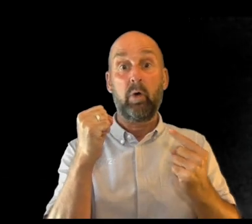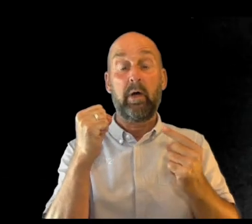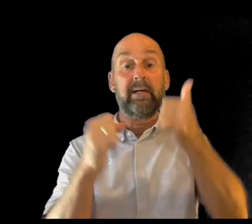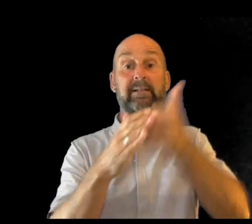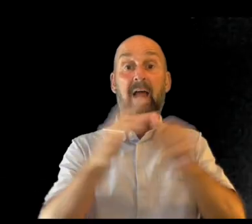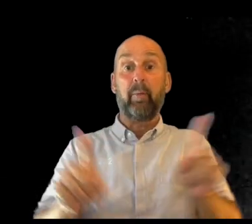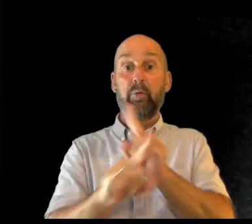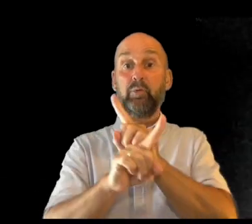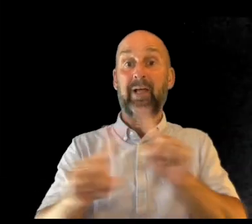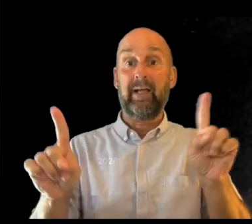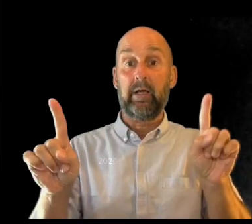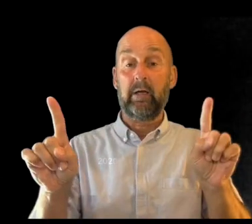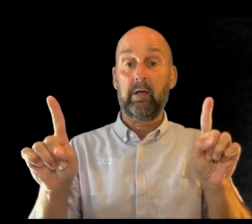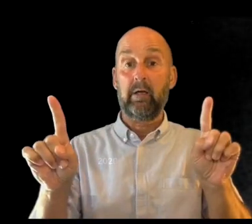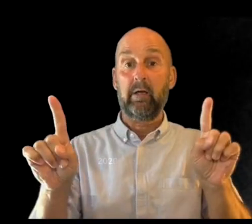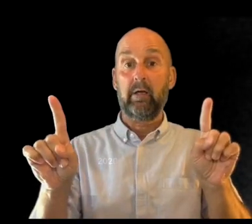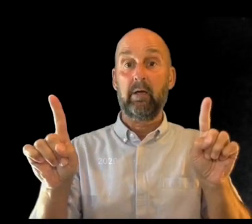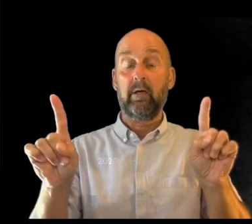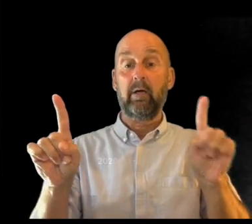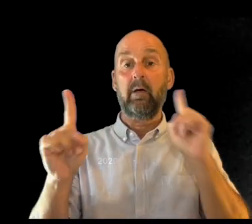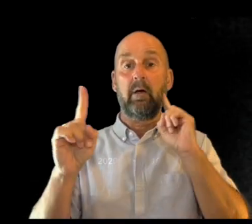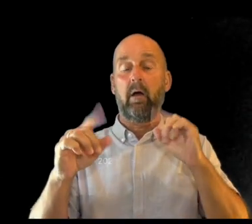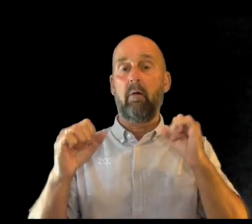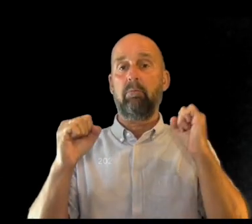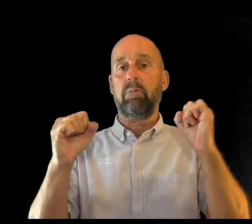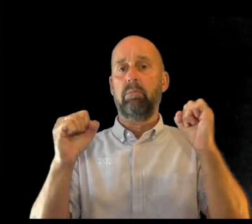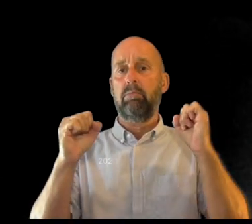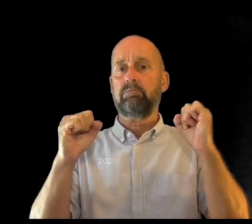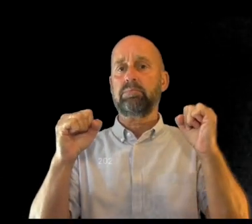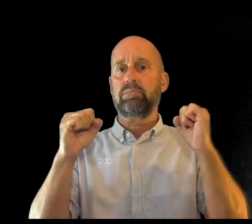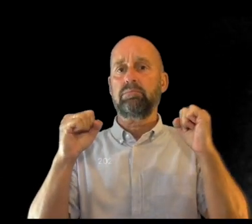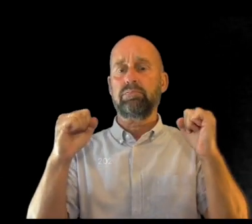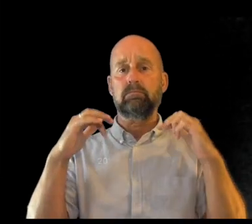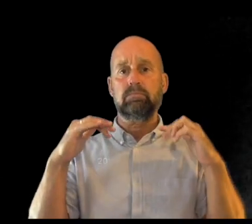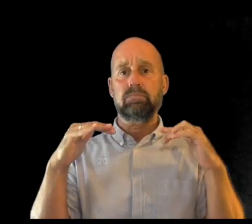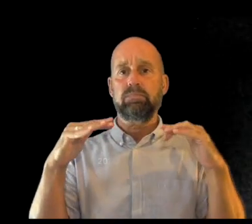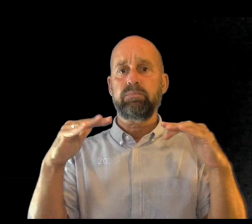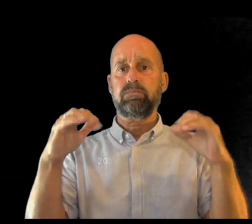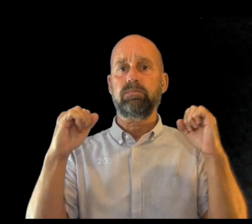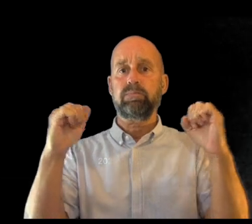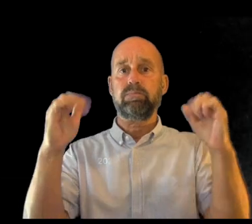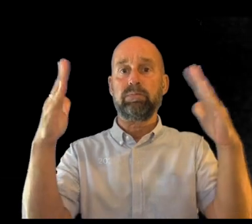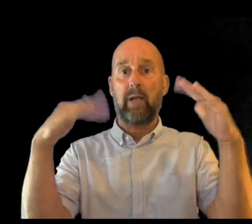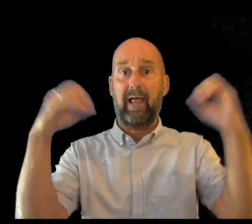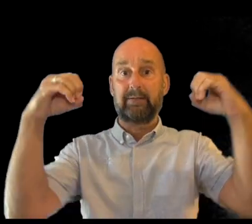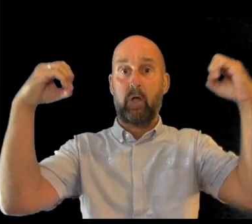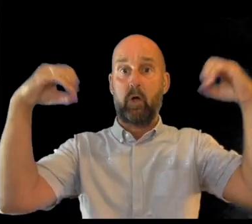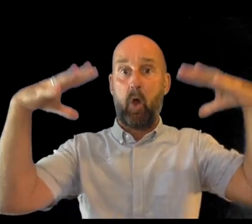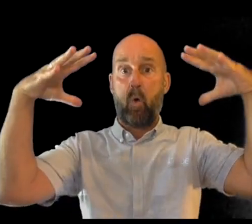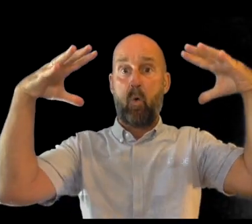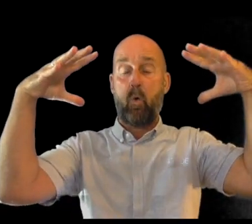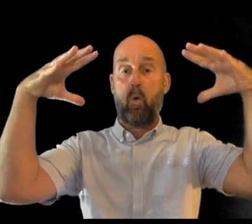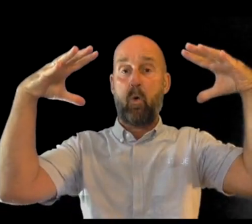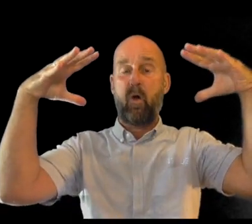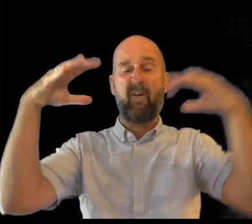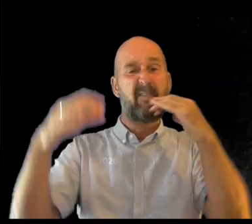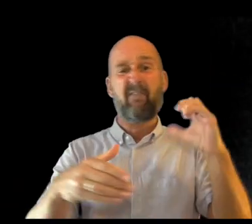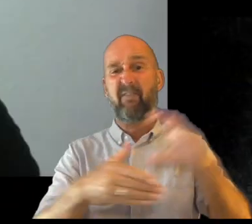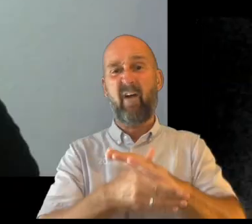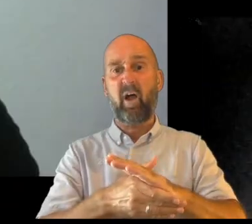start music. Hypnotic chill house beats pulse through the space. Lights, go.